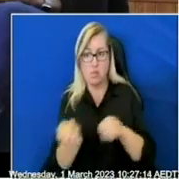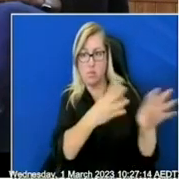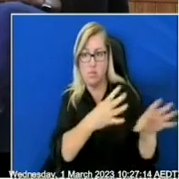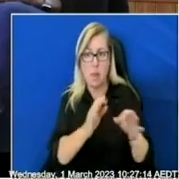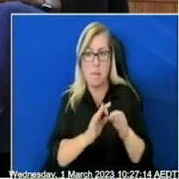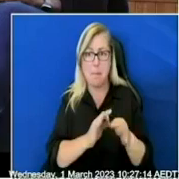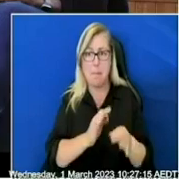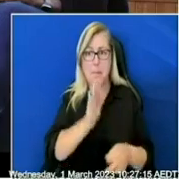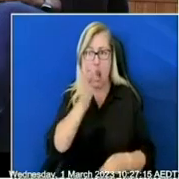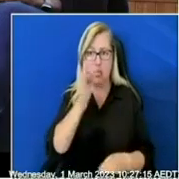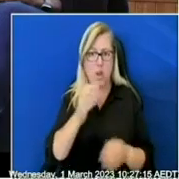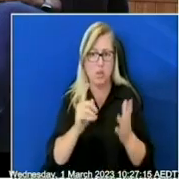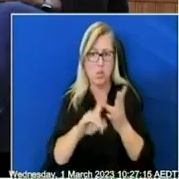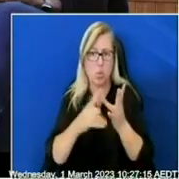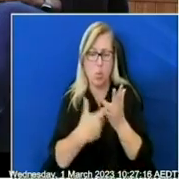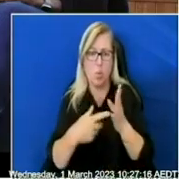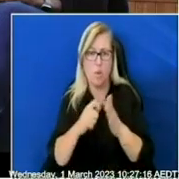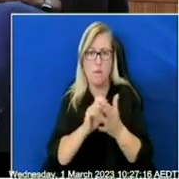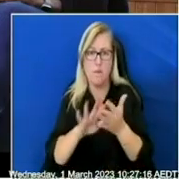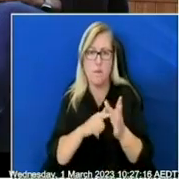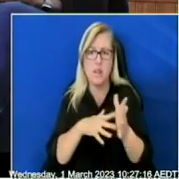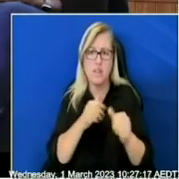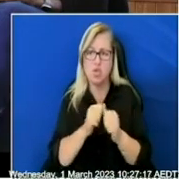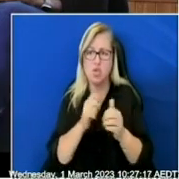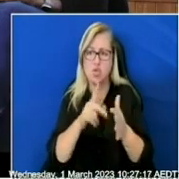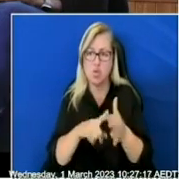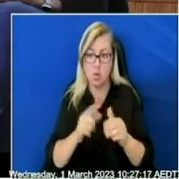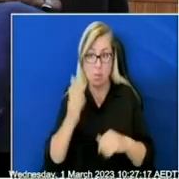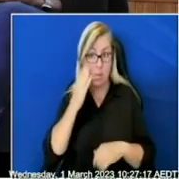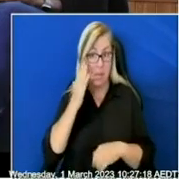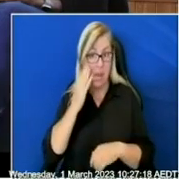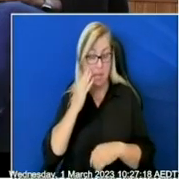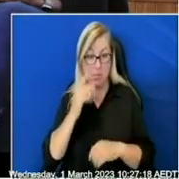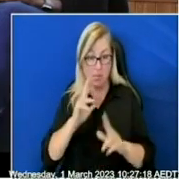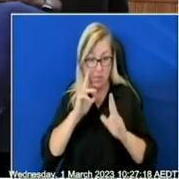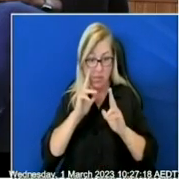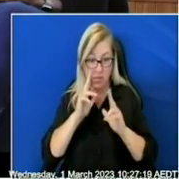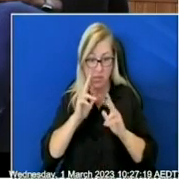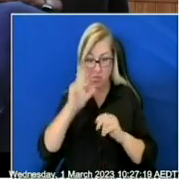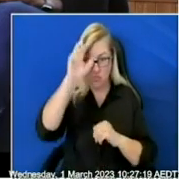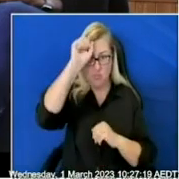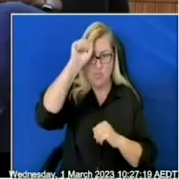mum remembers being in that cell with her sister and her brother,